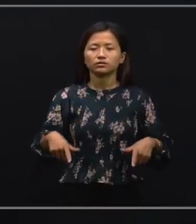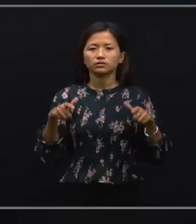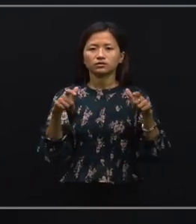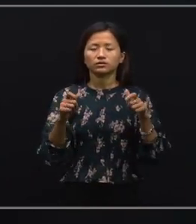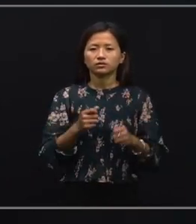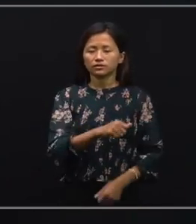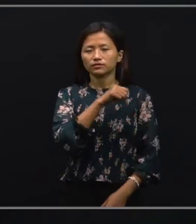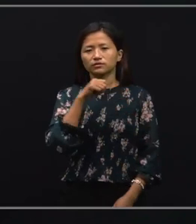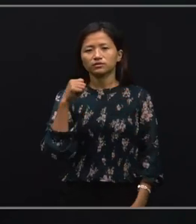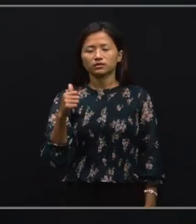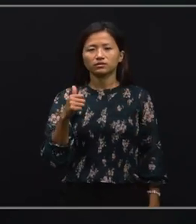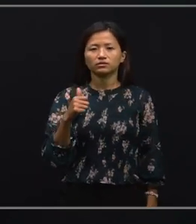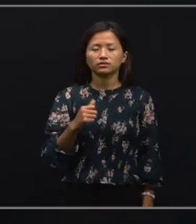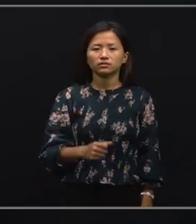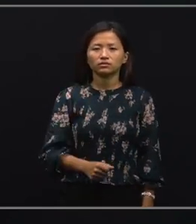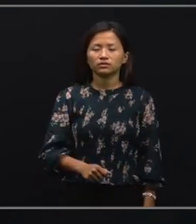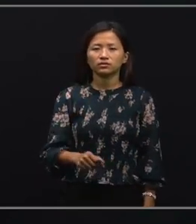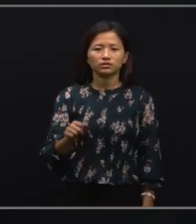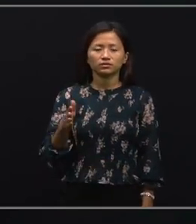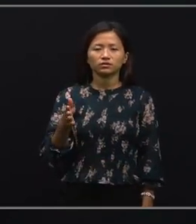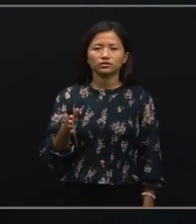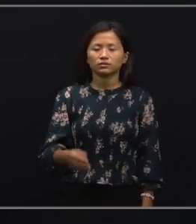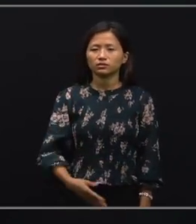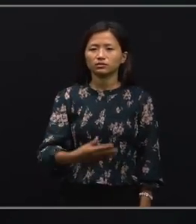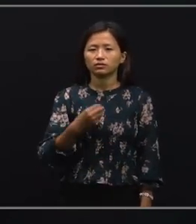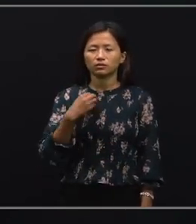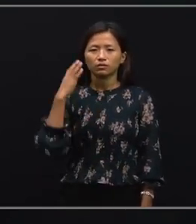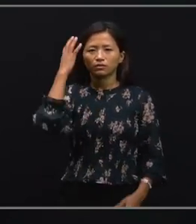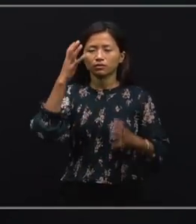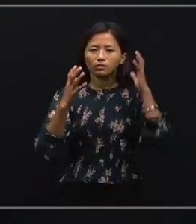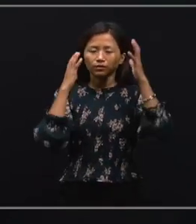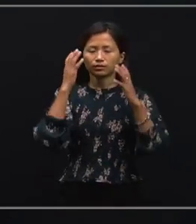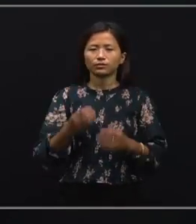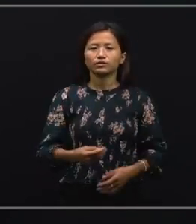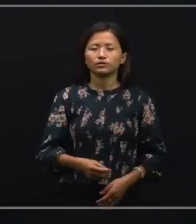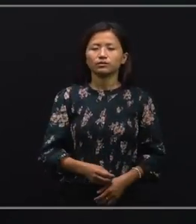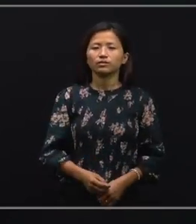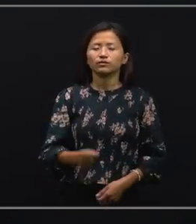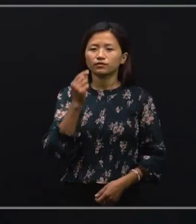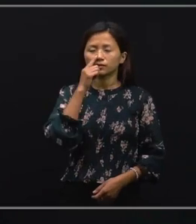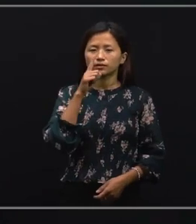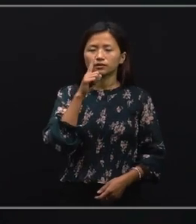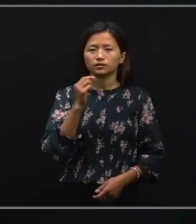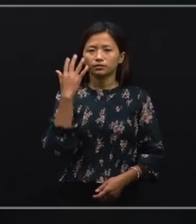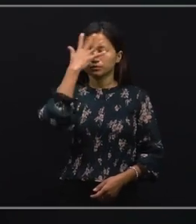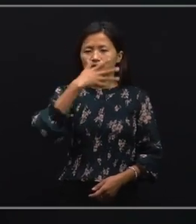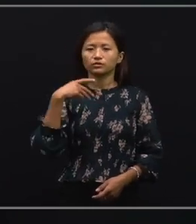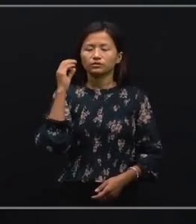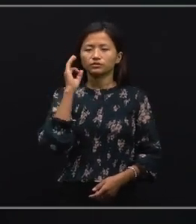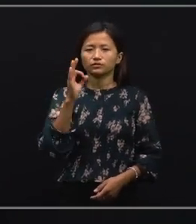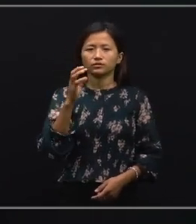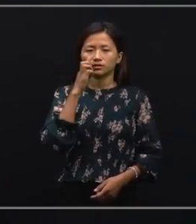even if he dies, he is not really bothered about that, but he is worried for the beautiful